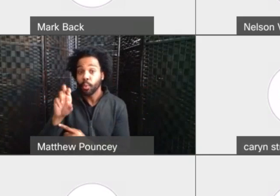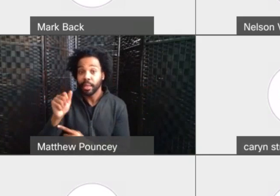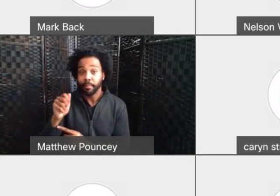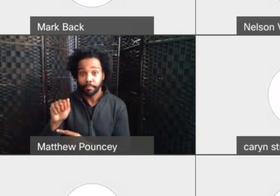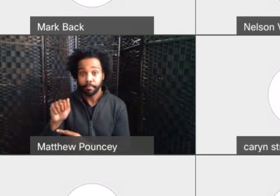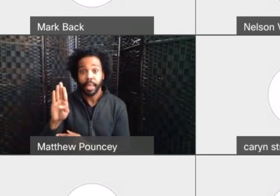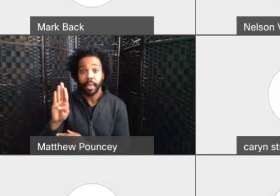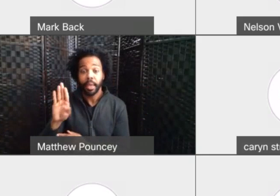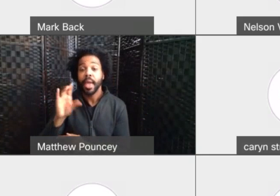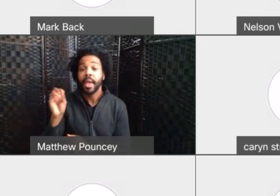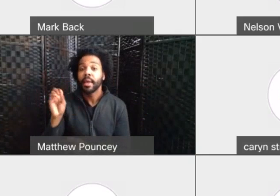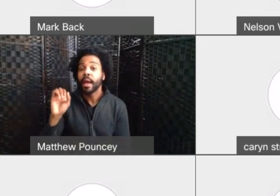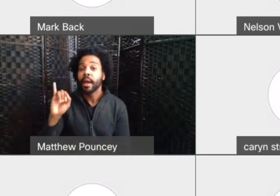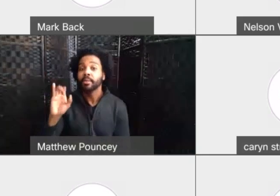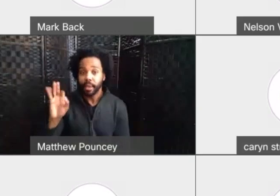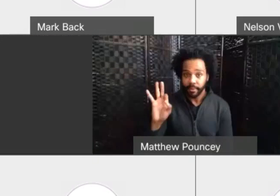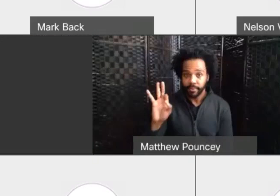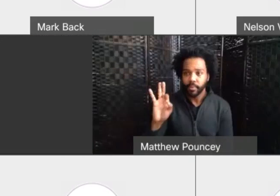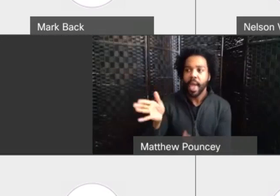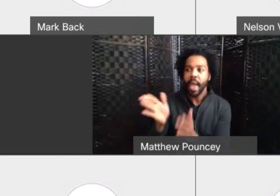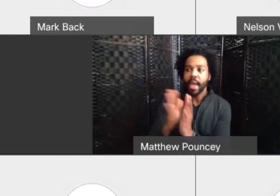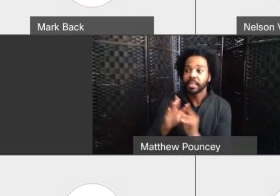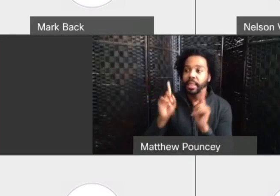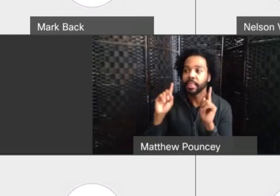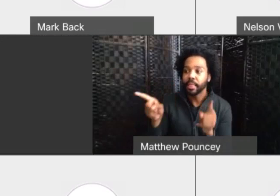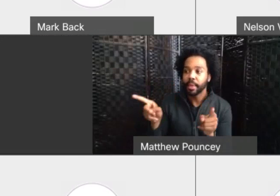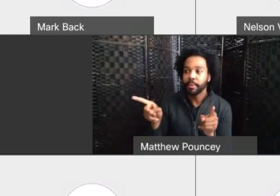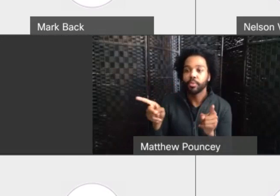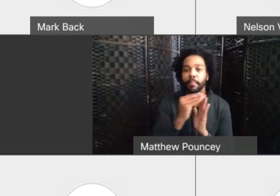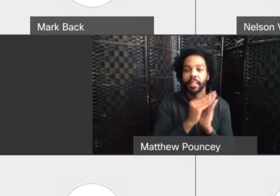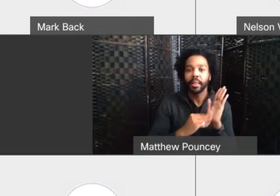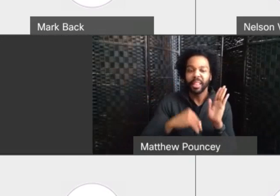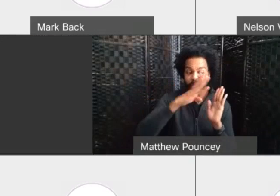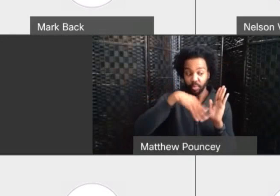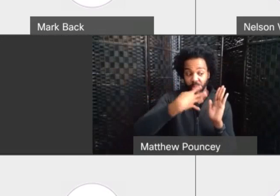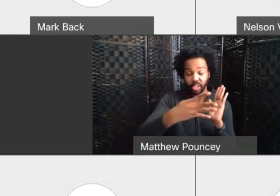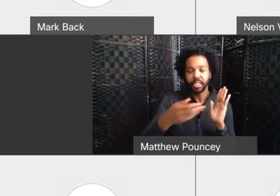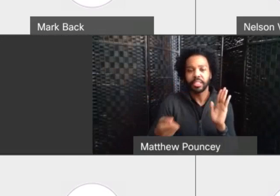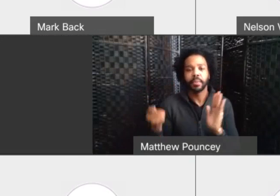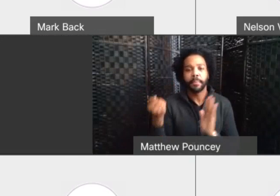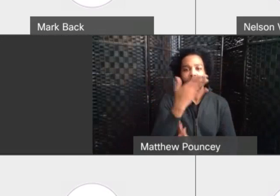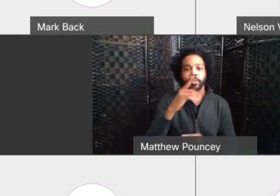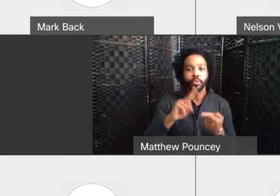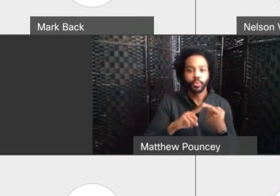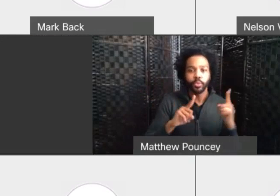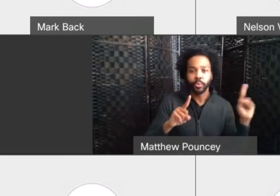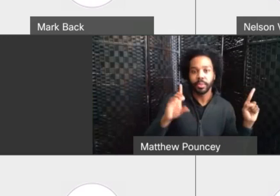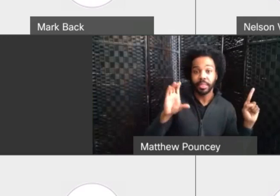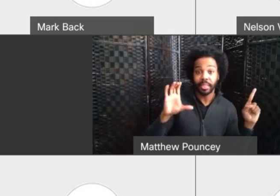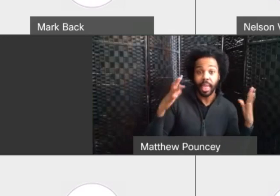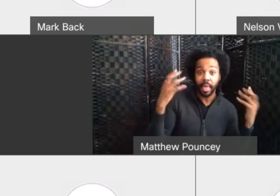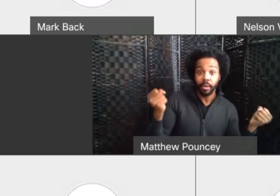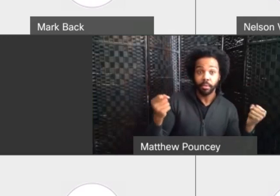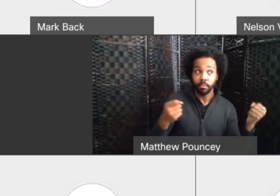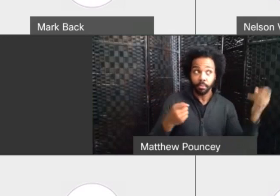intermediate care facilities, asking them to complete this spreadsheet and submit it to DC Health. And I was told that everyone